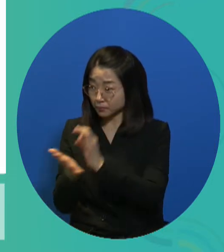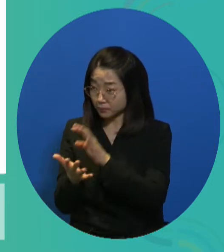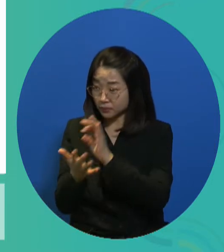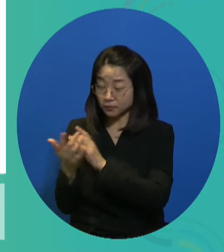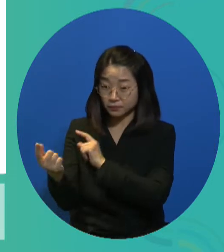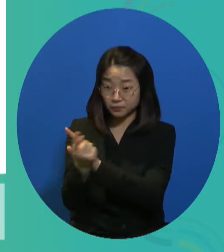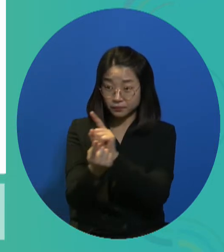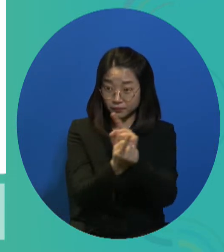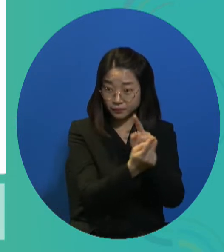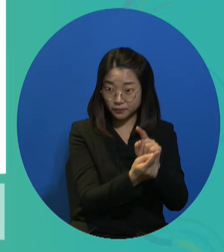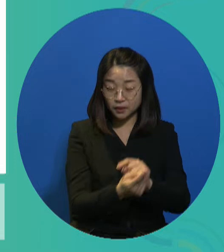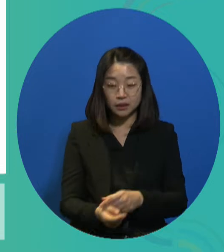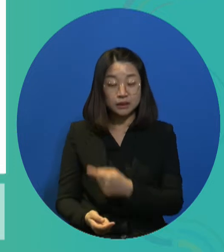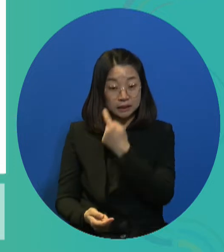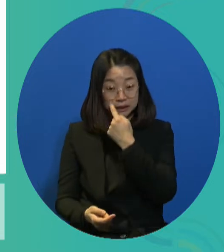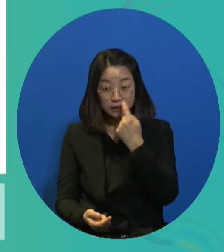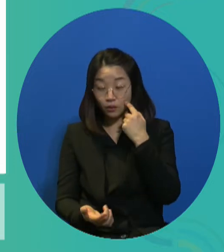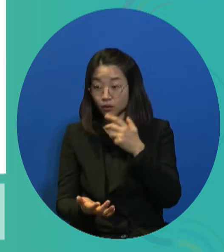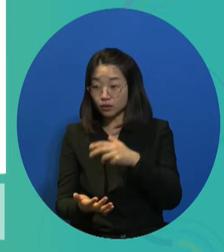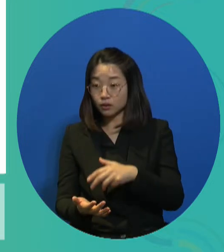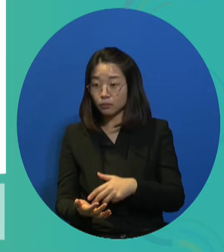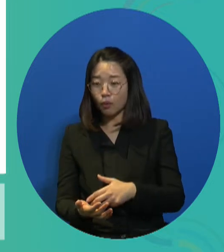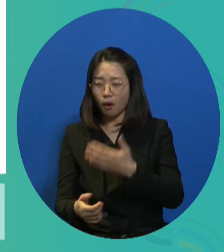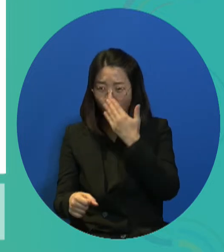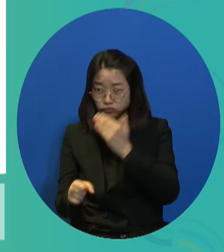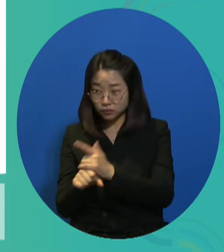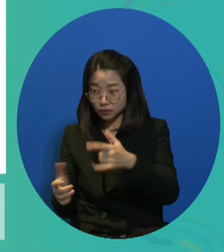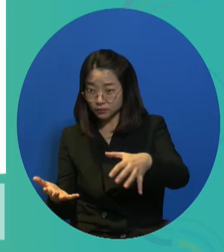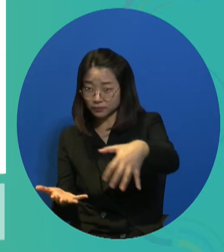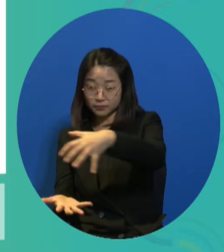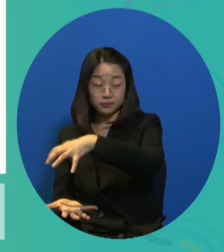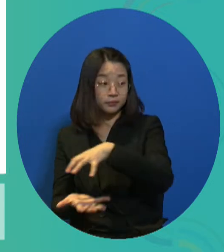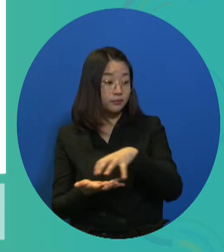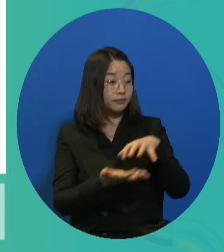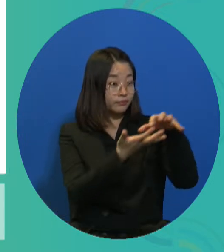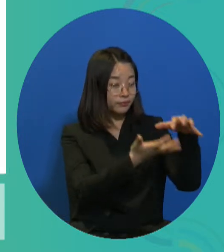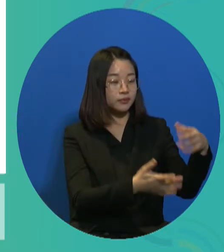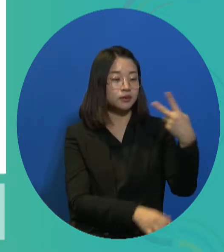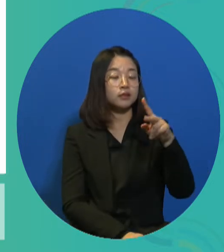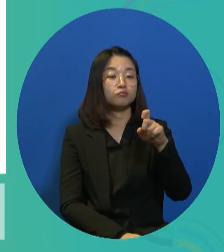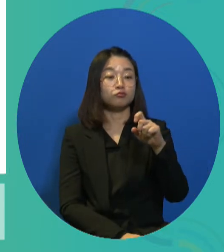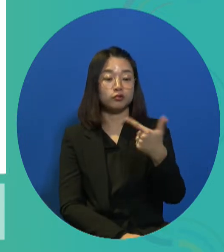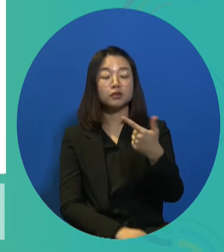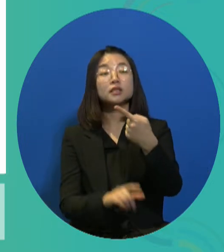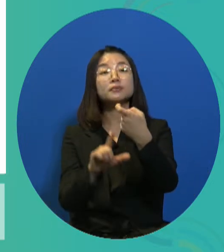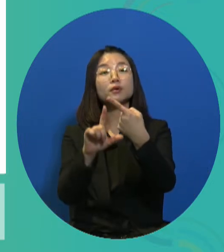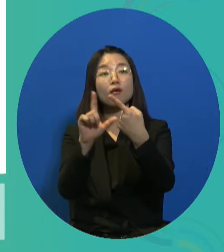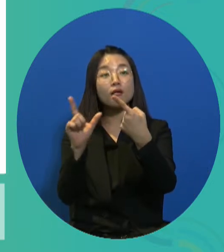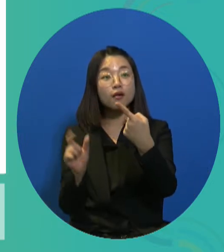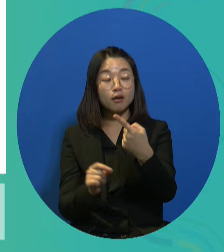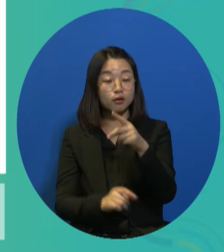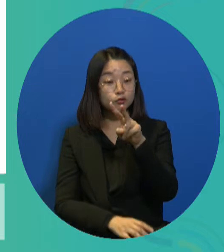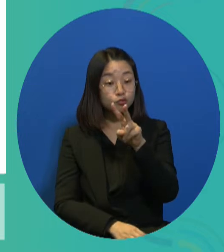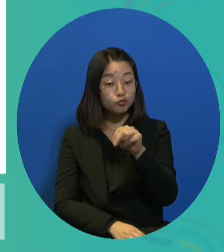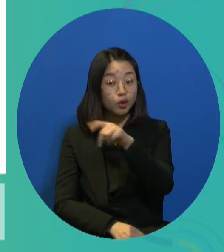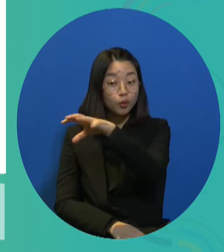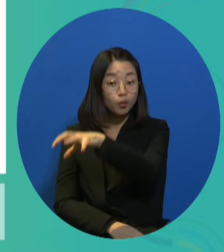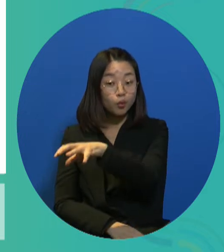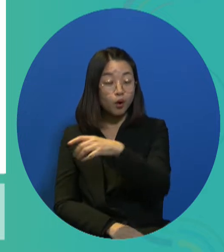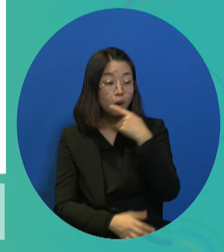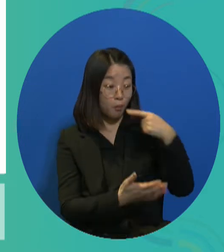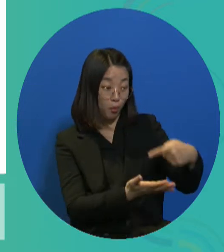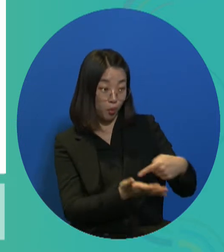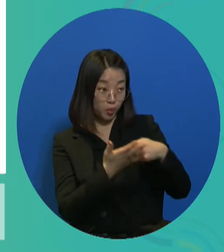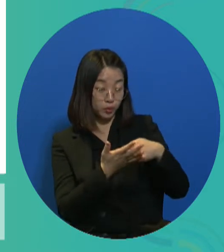And finally, in November 2016, they published their report, which found that the threshold